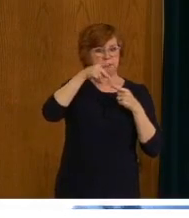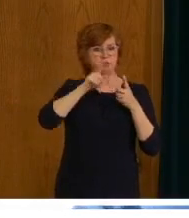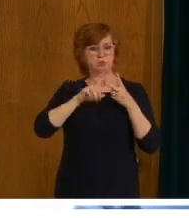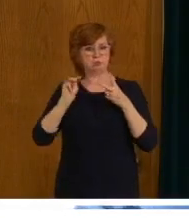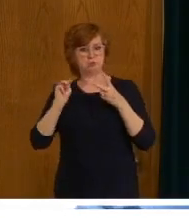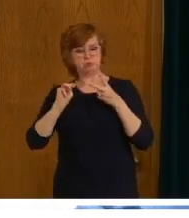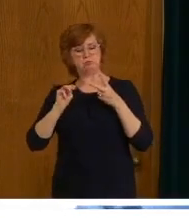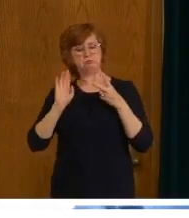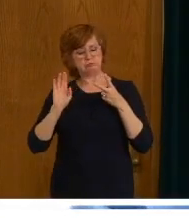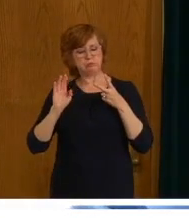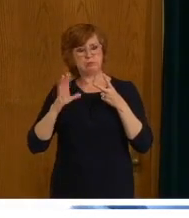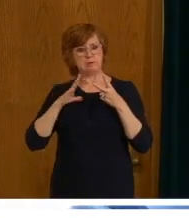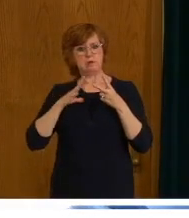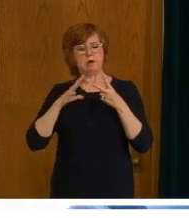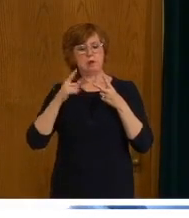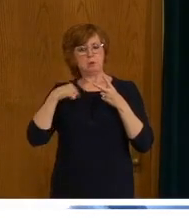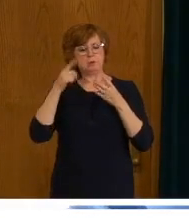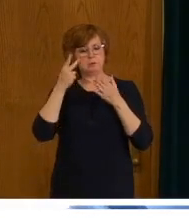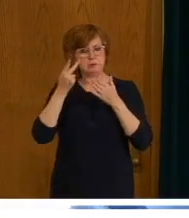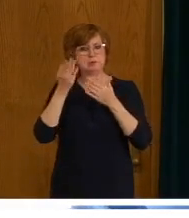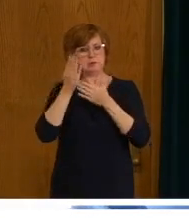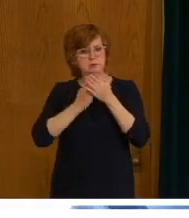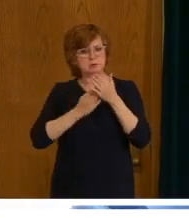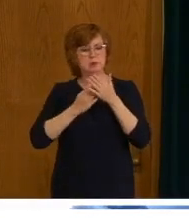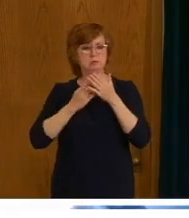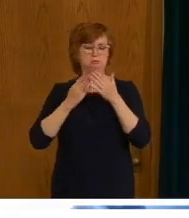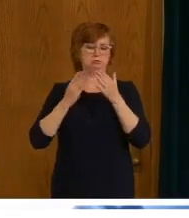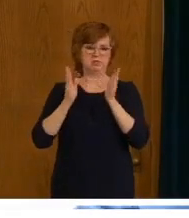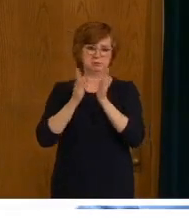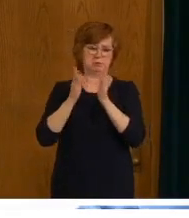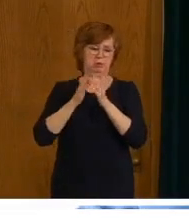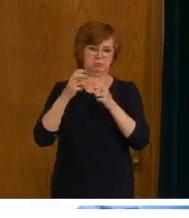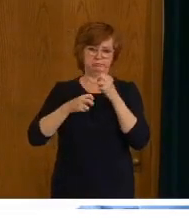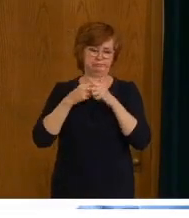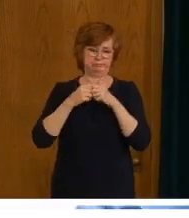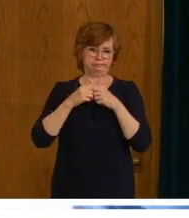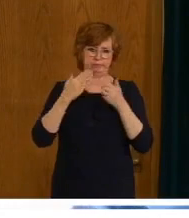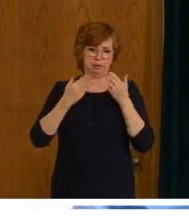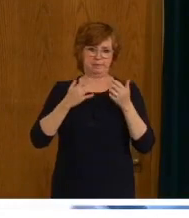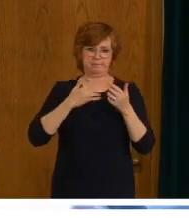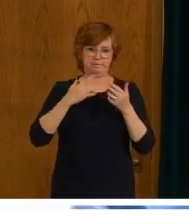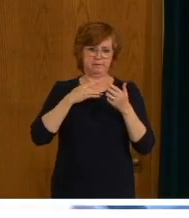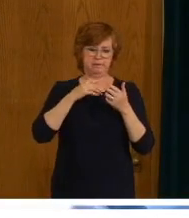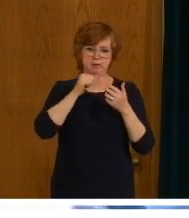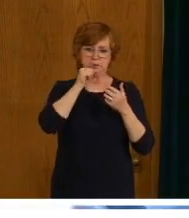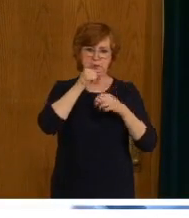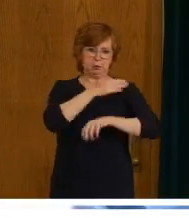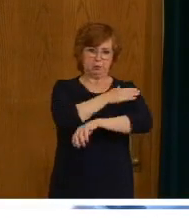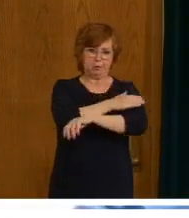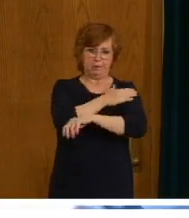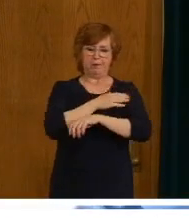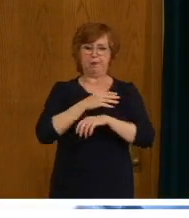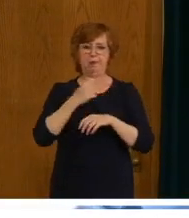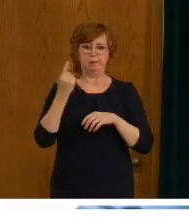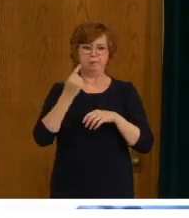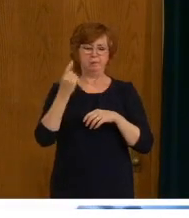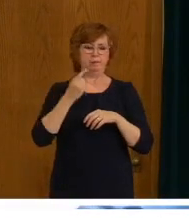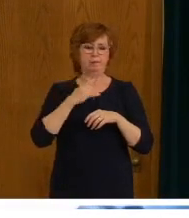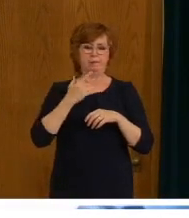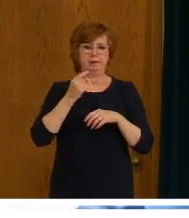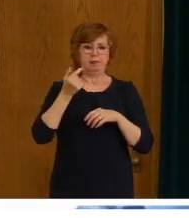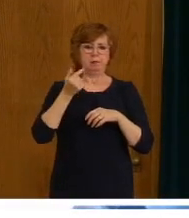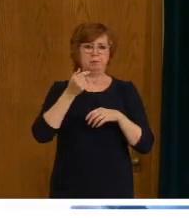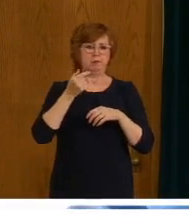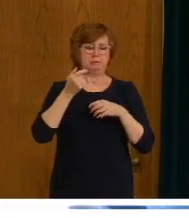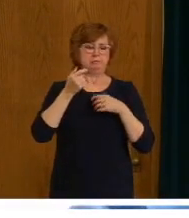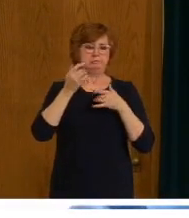some more local side effects, but certainly the immunogenicity studies are showing that the body mounts a good immune response with